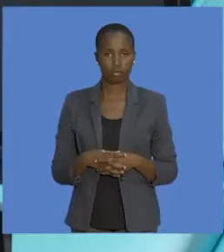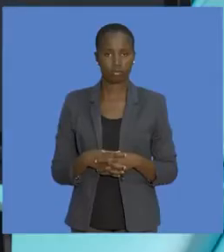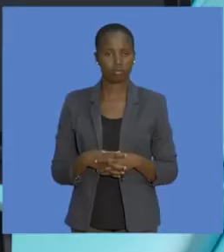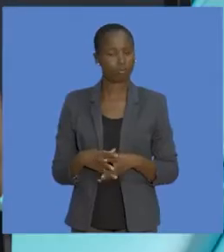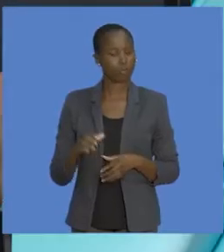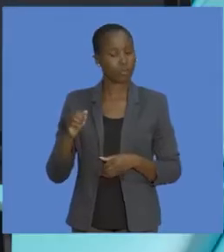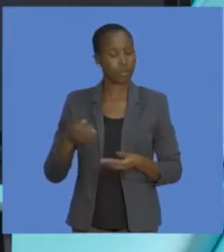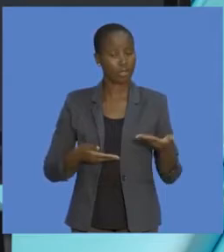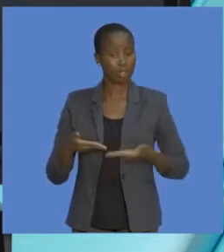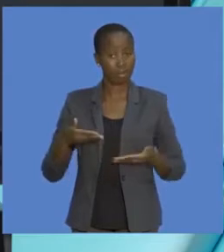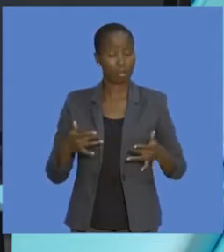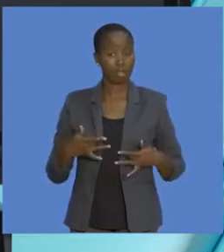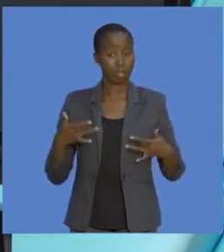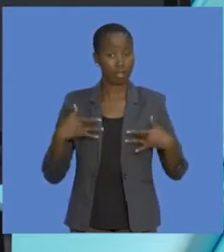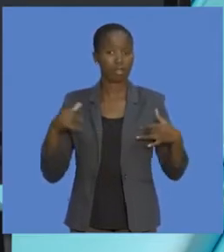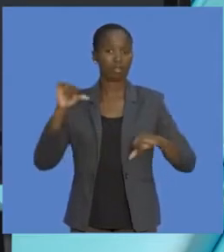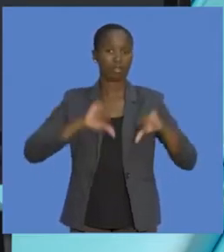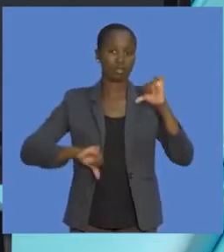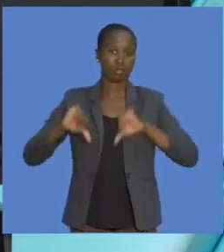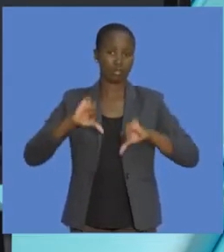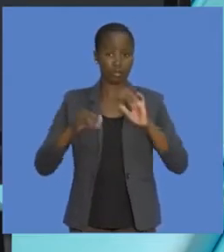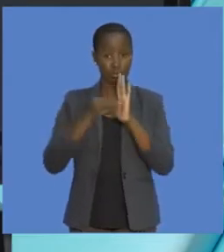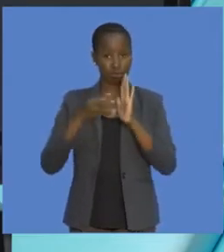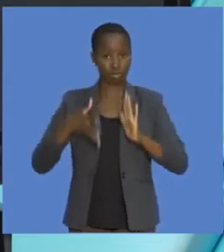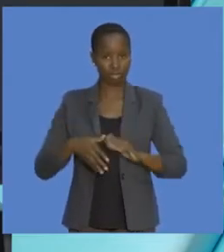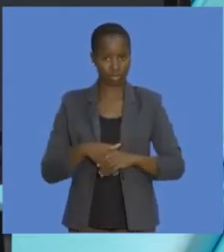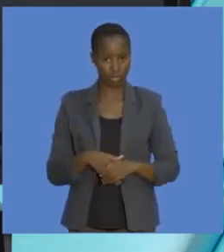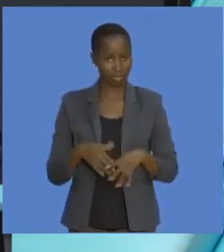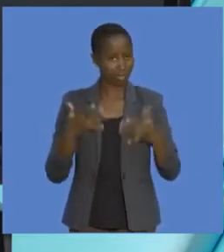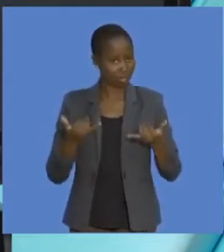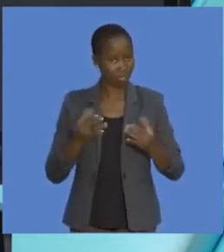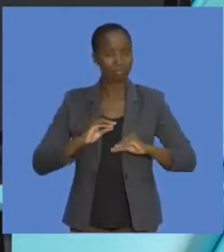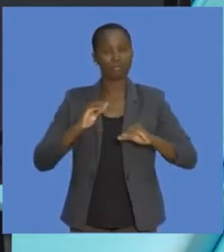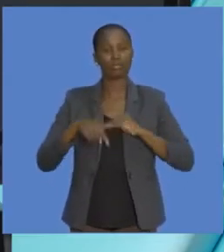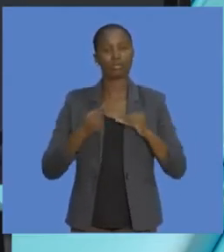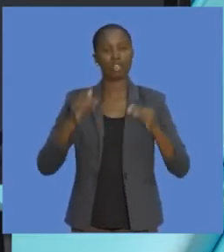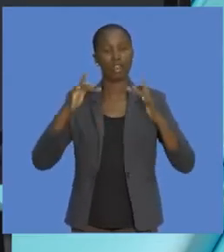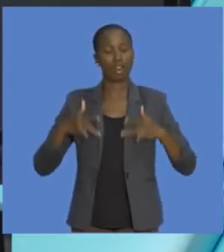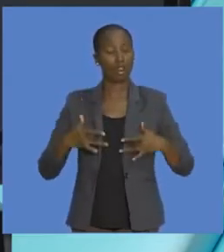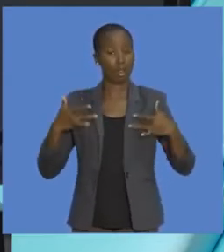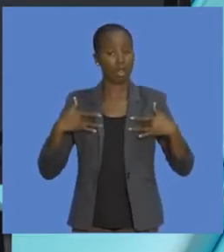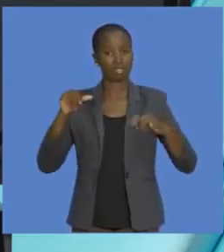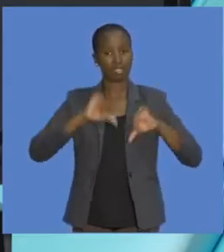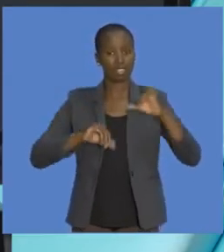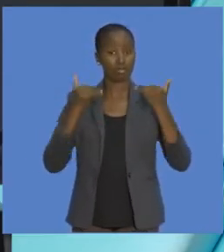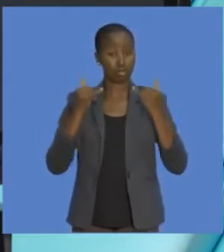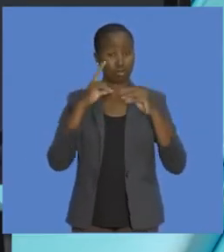Welcome Life Science learners to another installment of Life Sciences. Today we're focusing on a topic